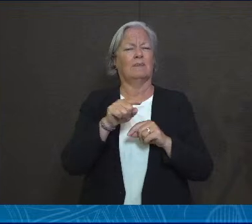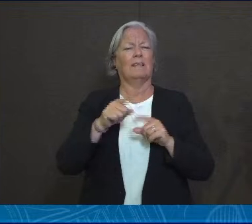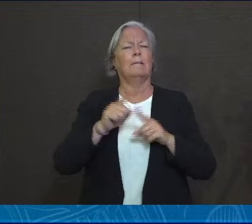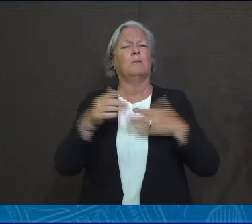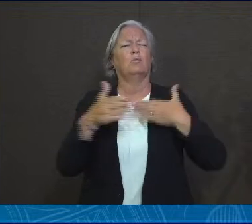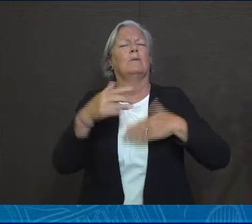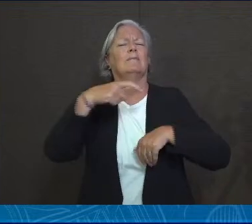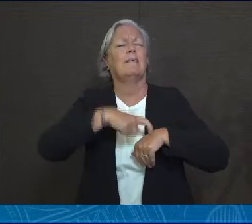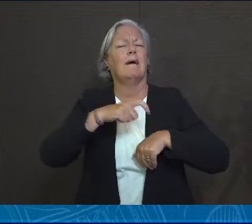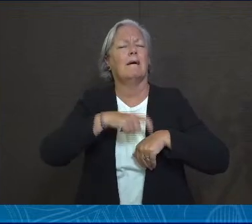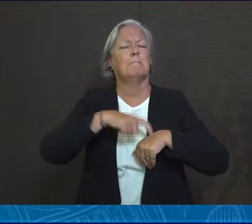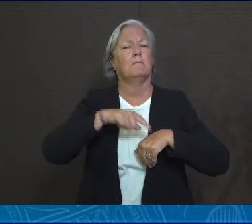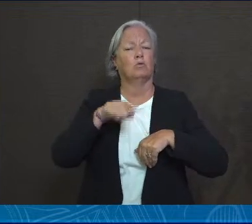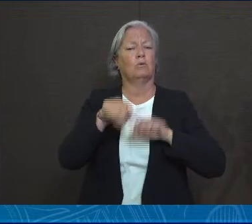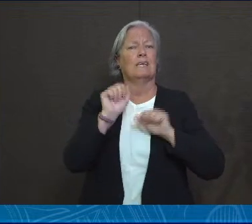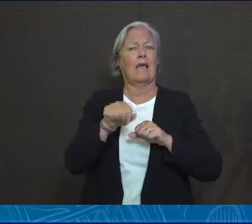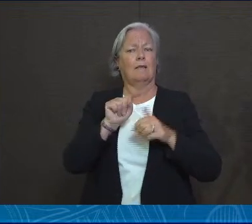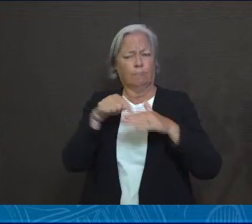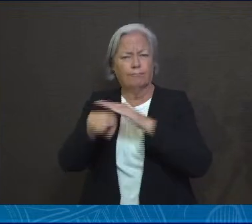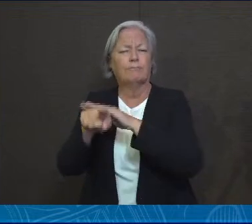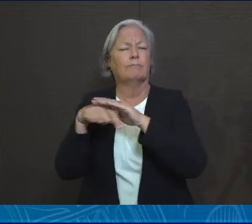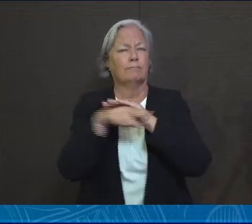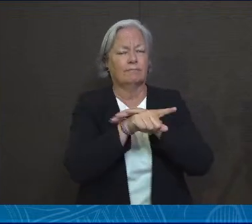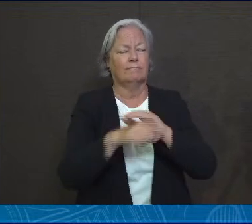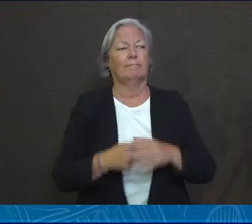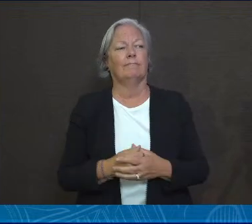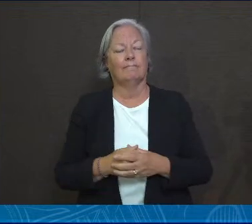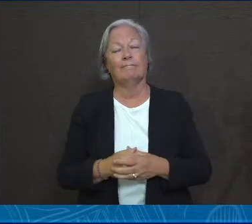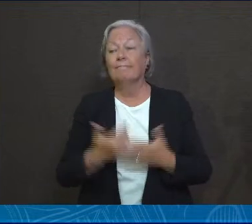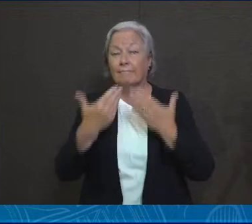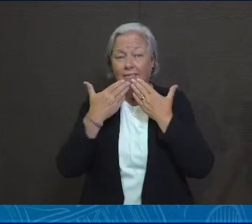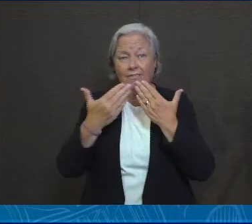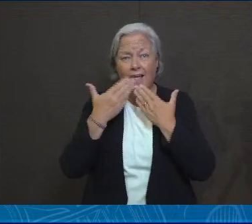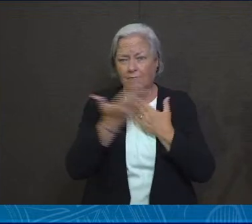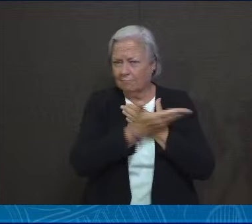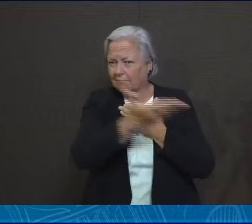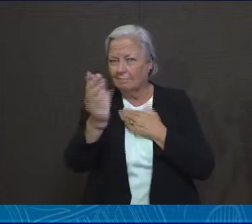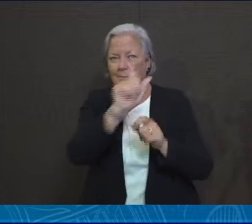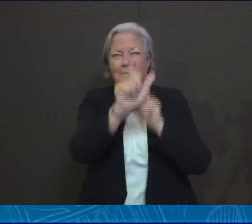thank you, everyone, for coming late on an afternoon to be interested in this.